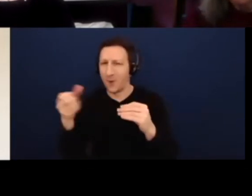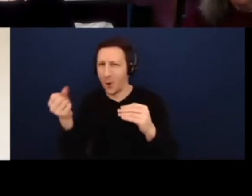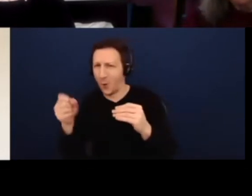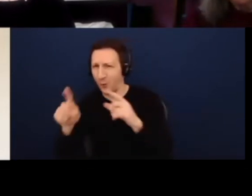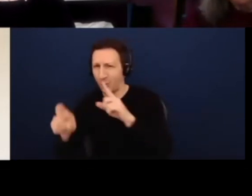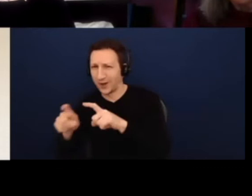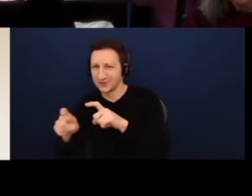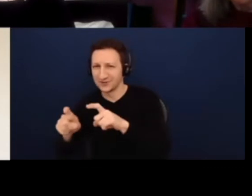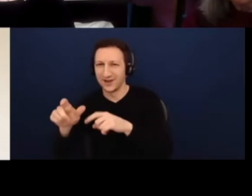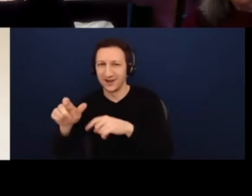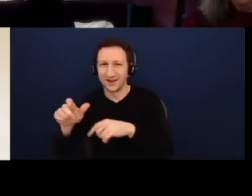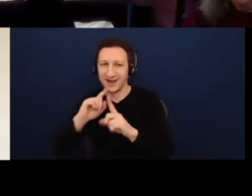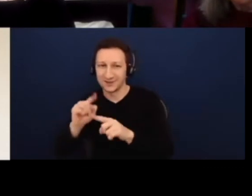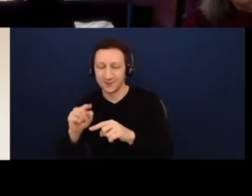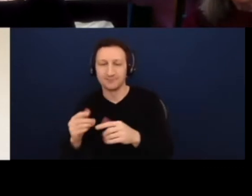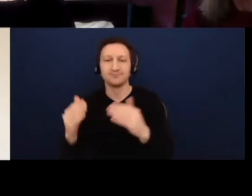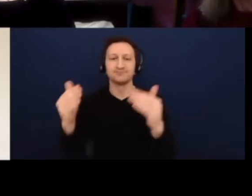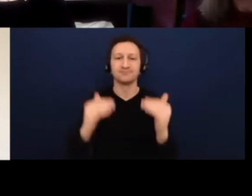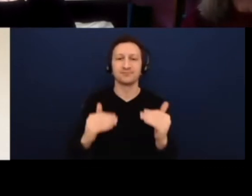Liz. Liz is